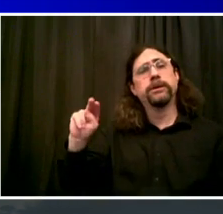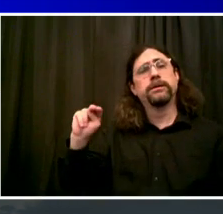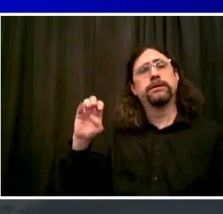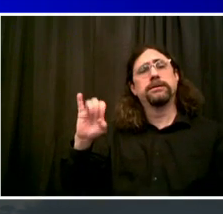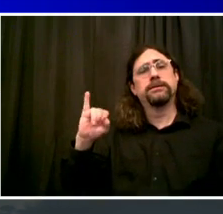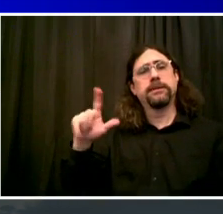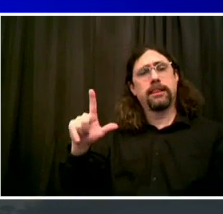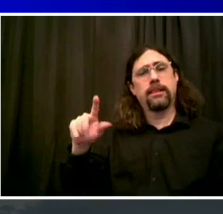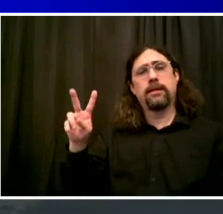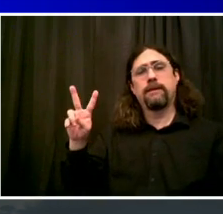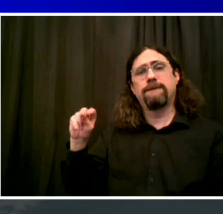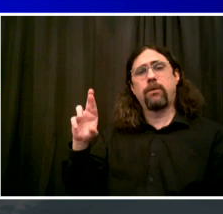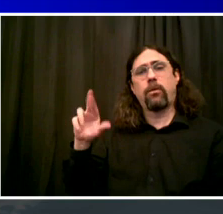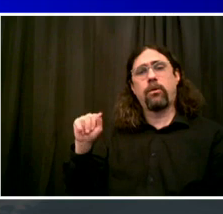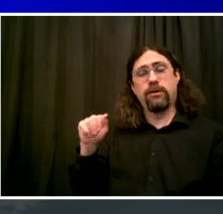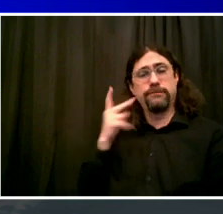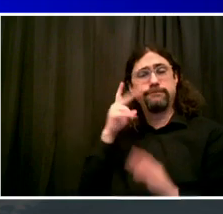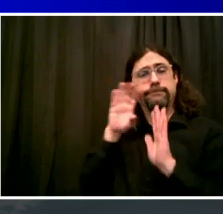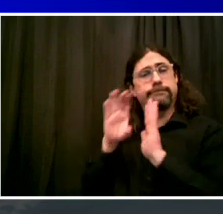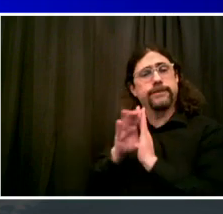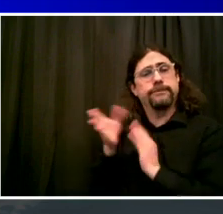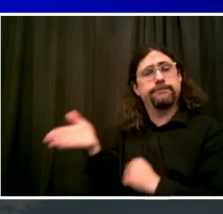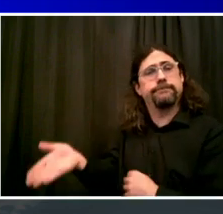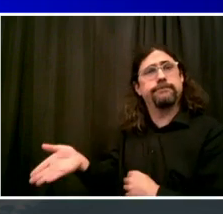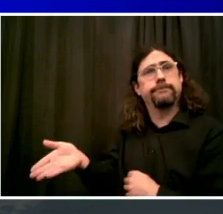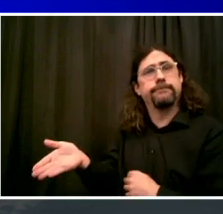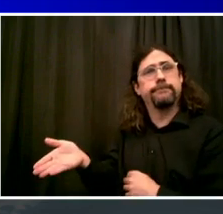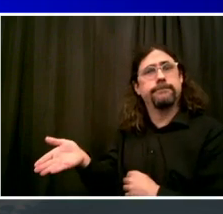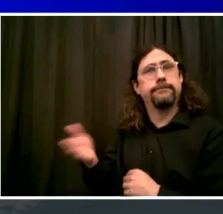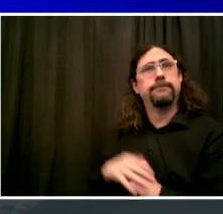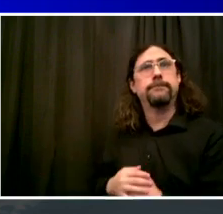of Disease Control Informatics, Data and